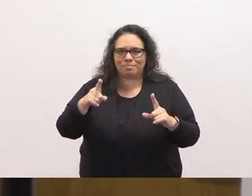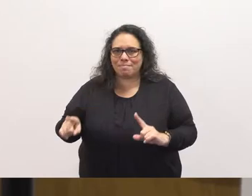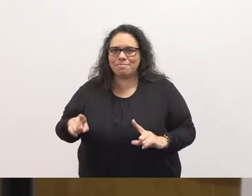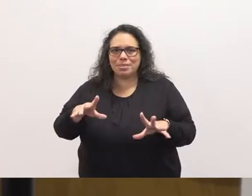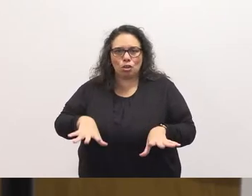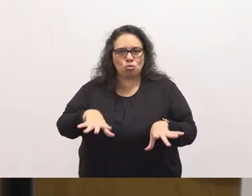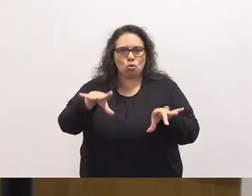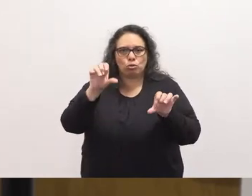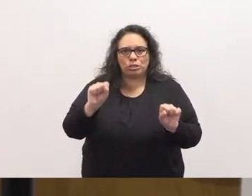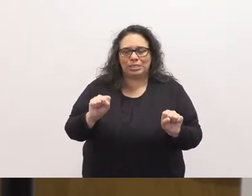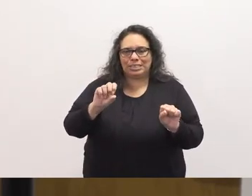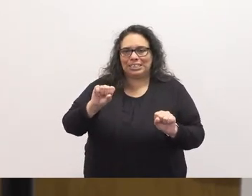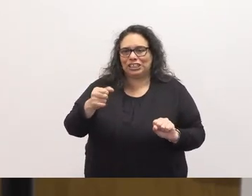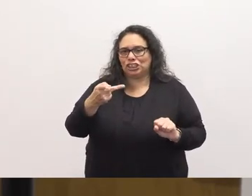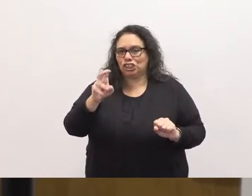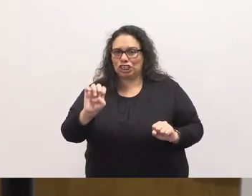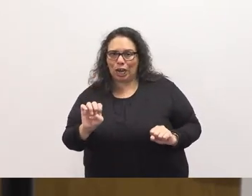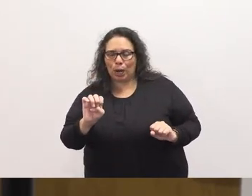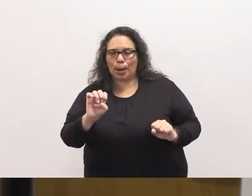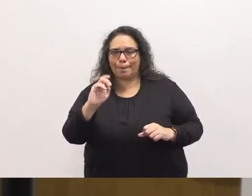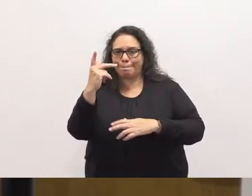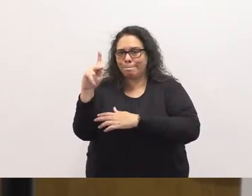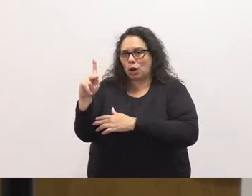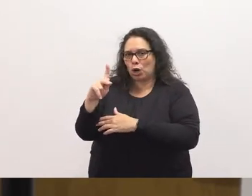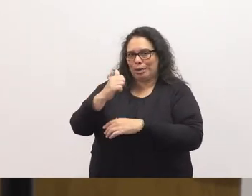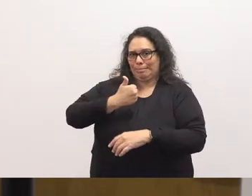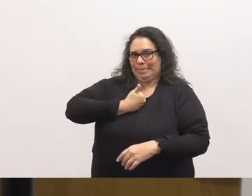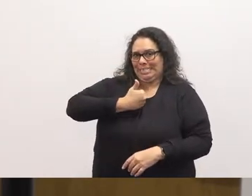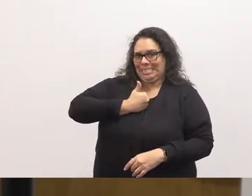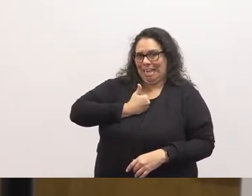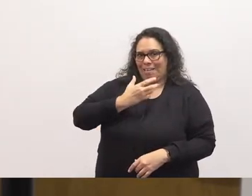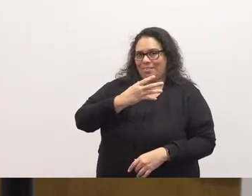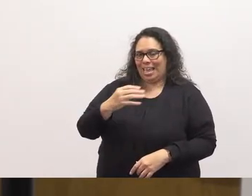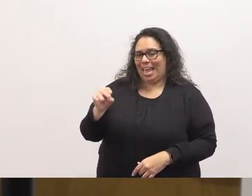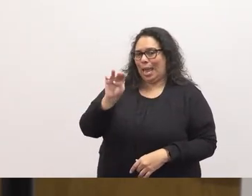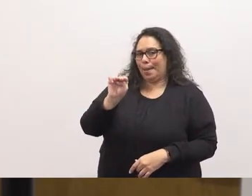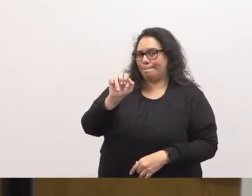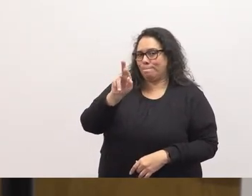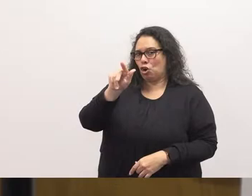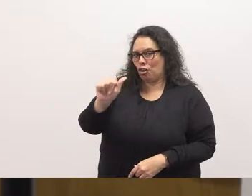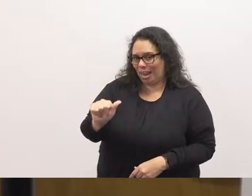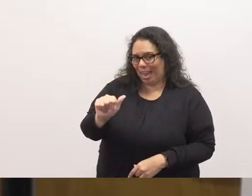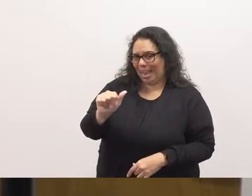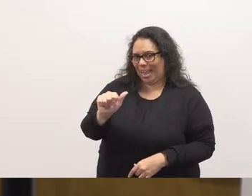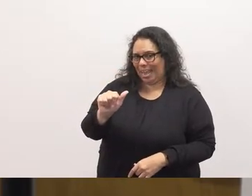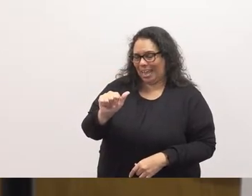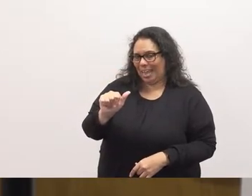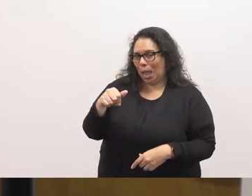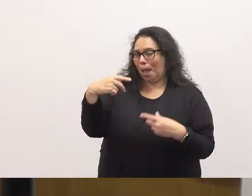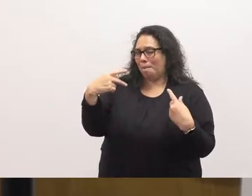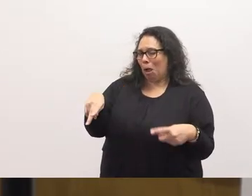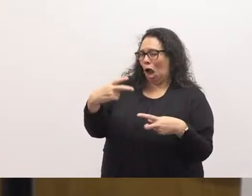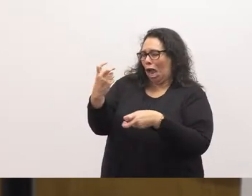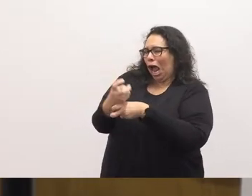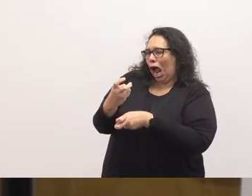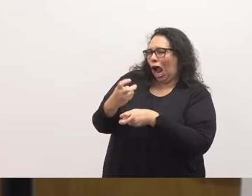hosted at Shear Park, where myself and Maria were party hardying